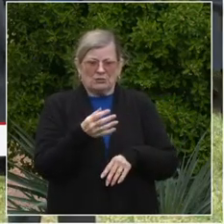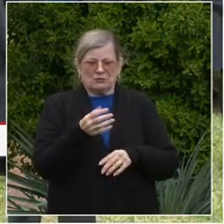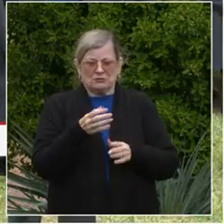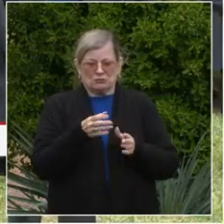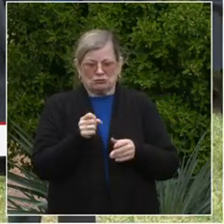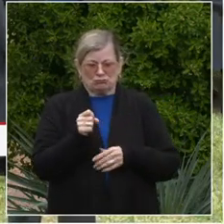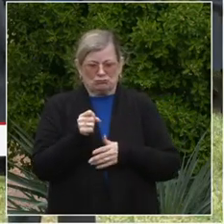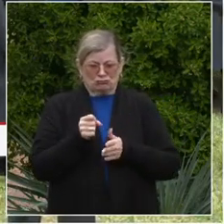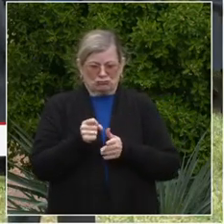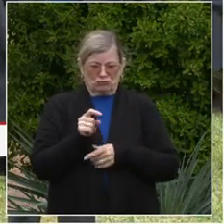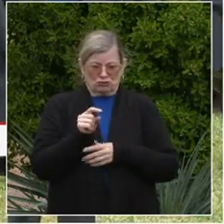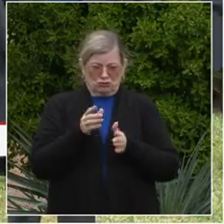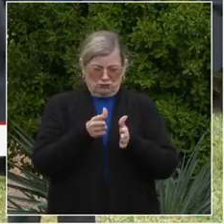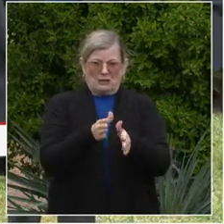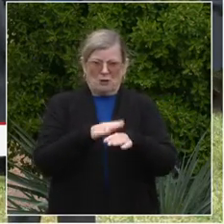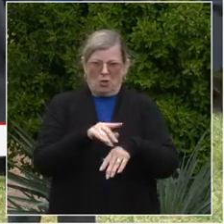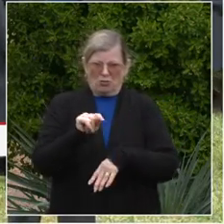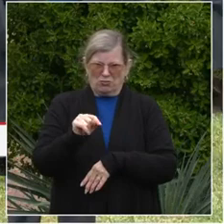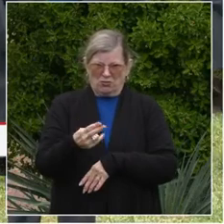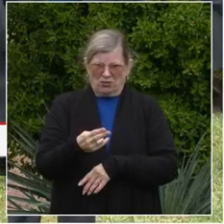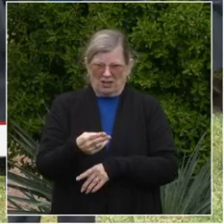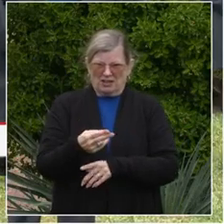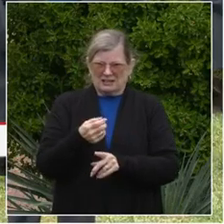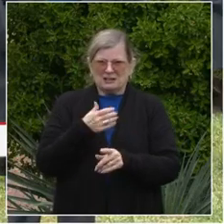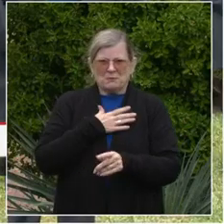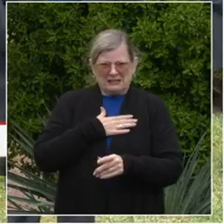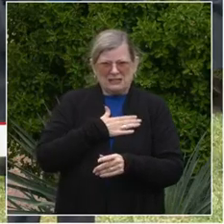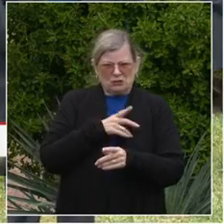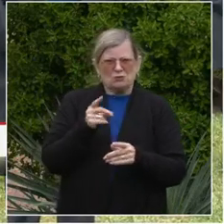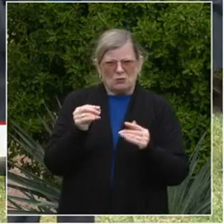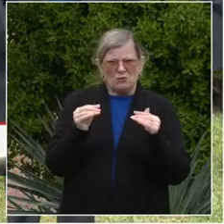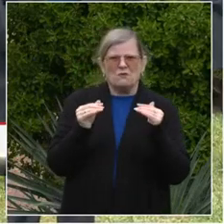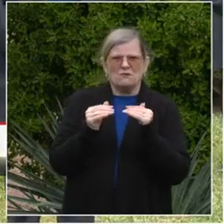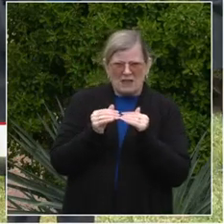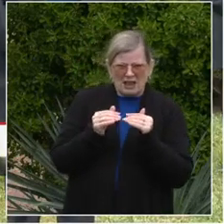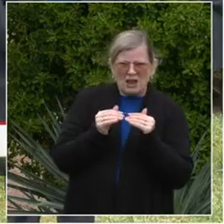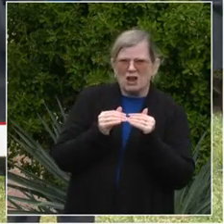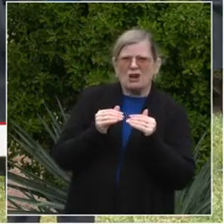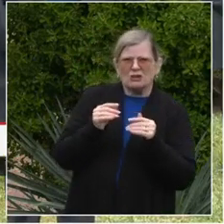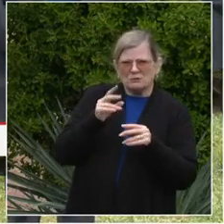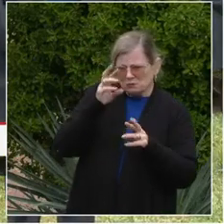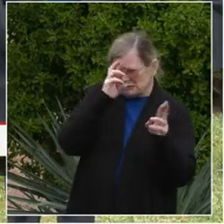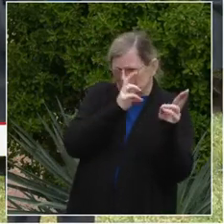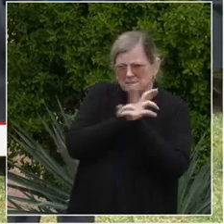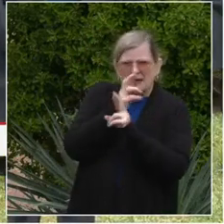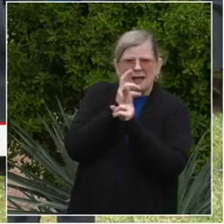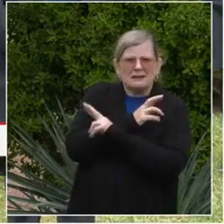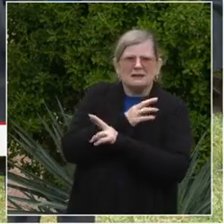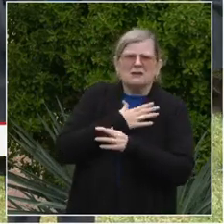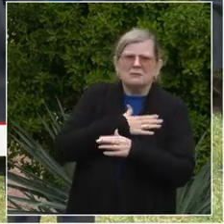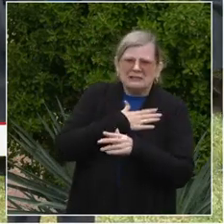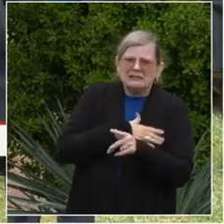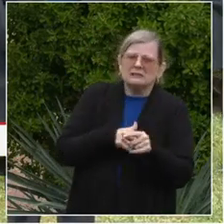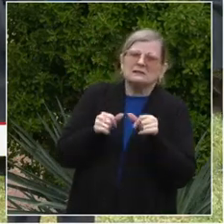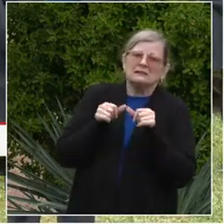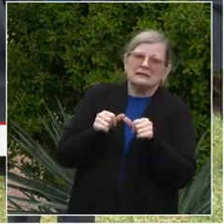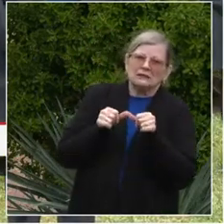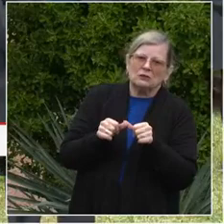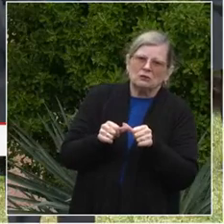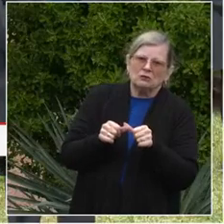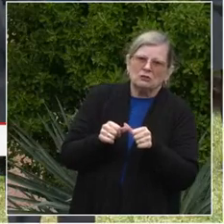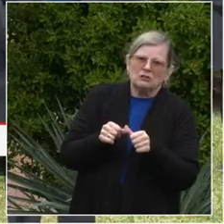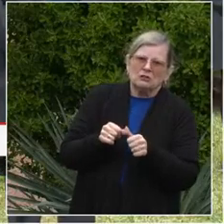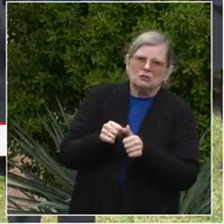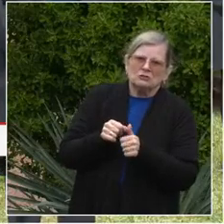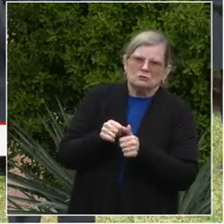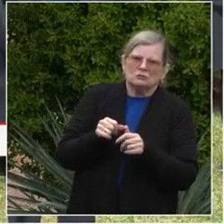traffic incident. So please do it fairly, do it equitably, but please resume enforcing the traffic laws. Well, thank you. So let